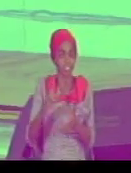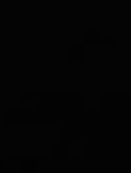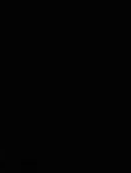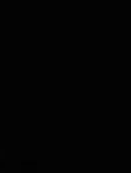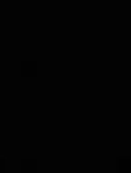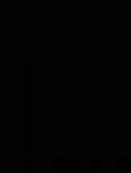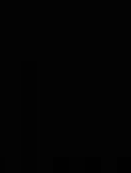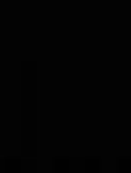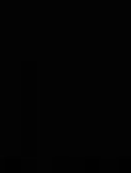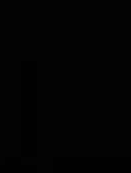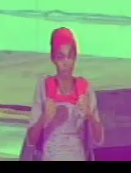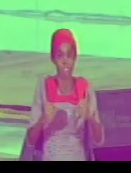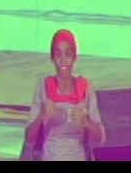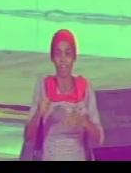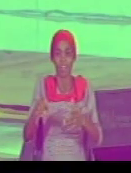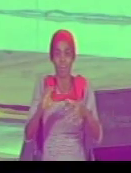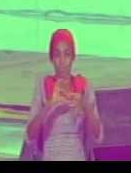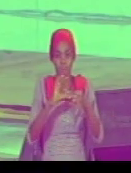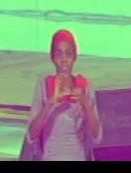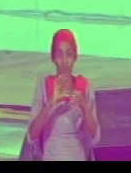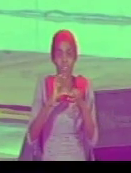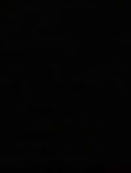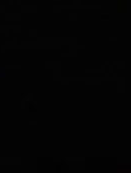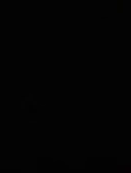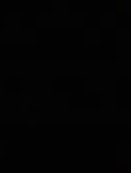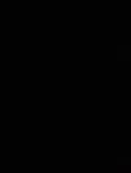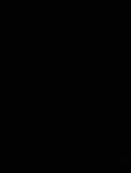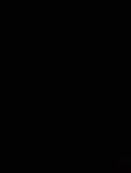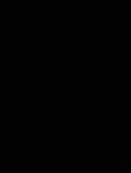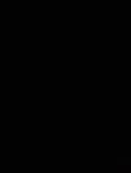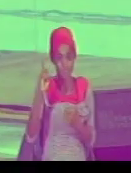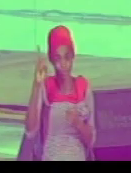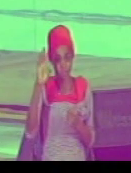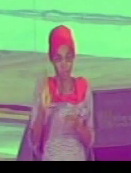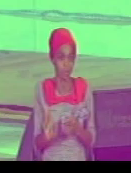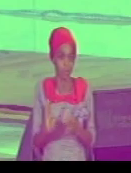God. Power belongeth